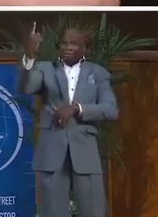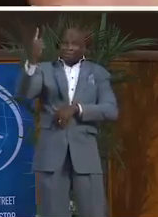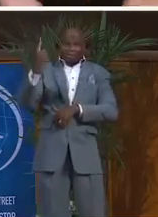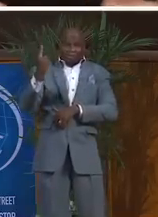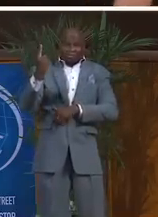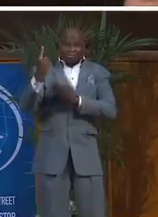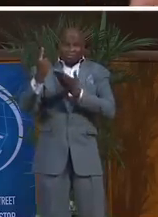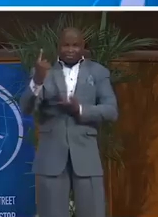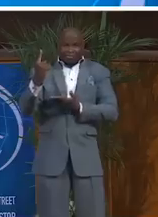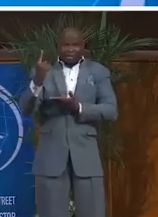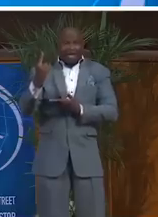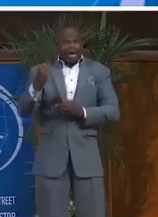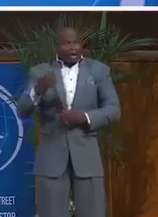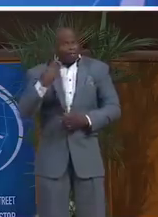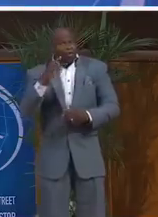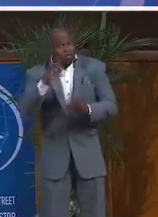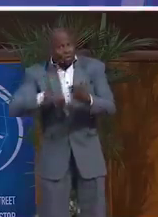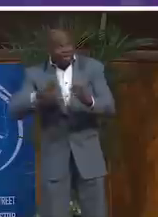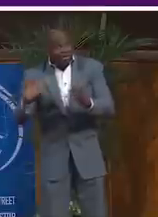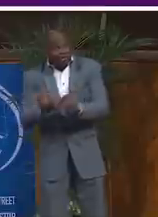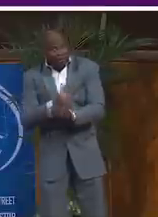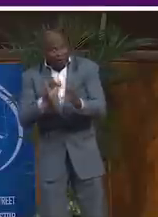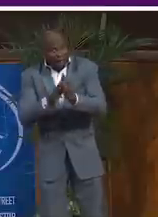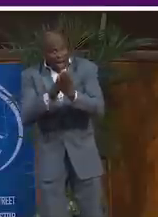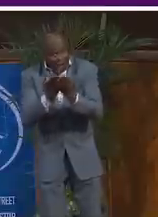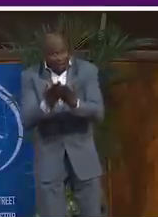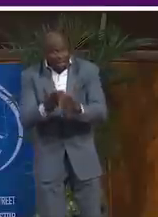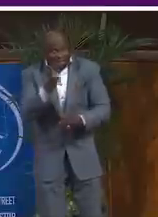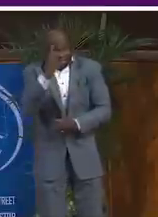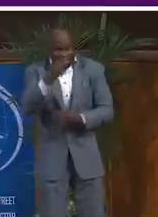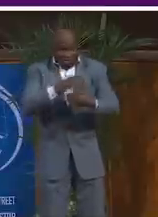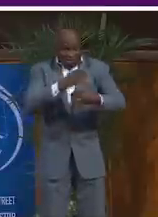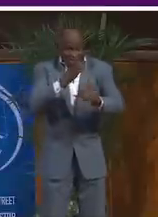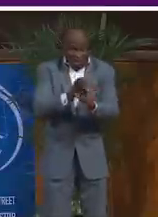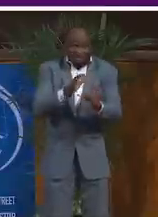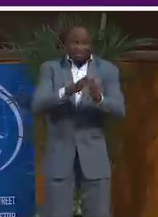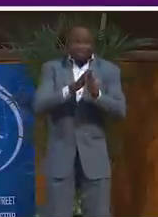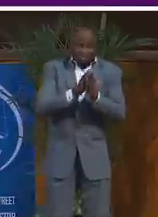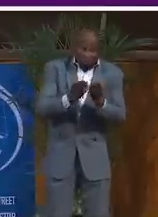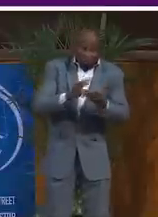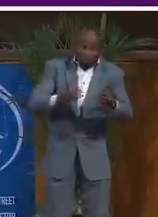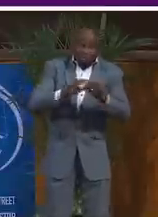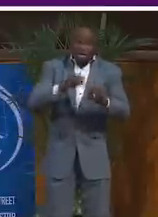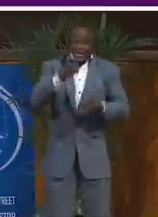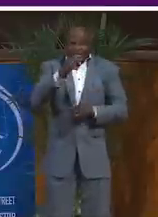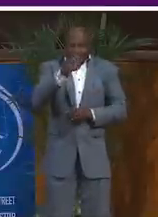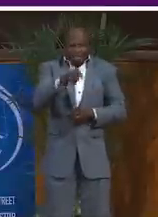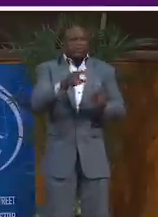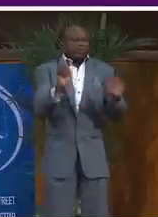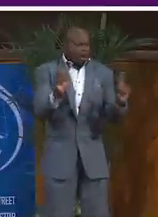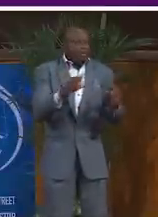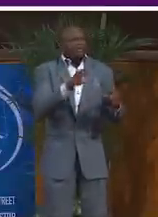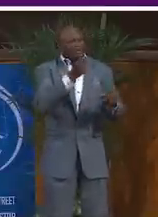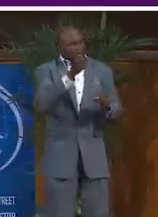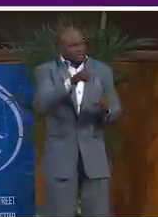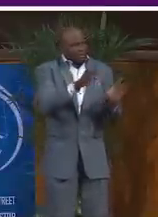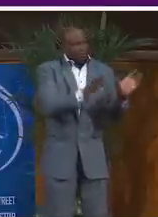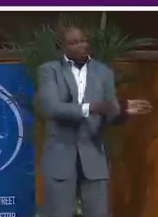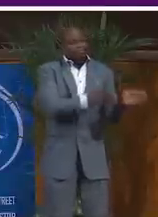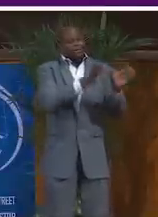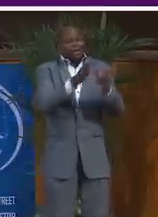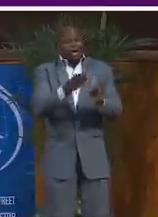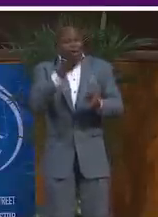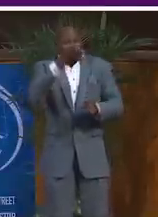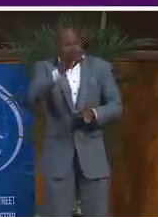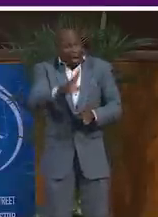you look at the Bible as a whole, you will find that creation is dealt with in the book of Genesis.